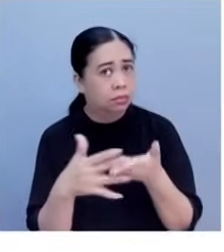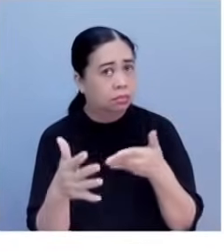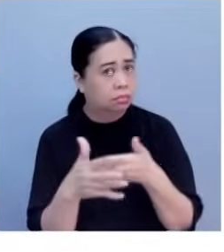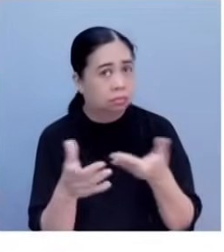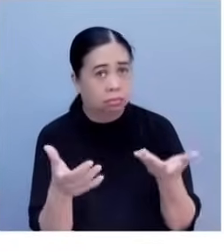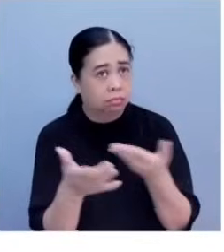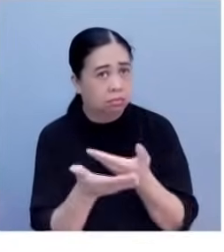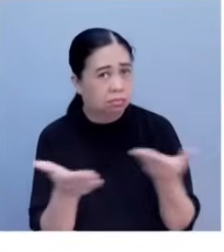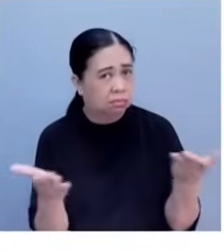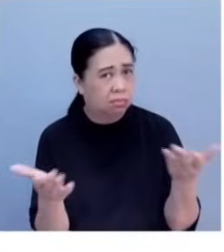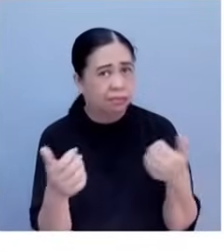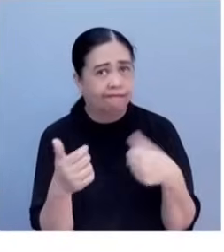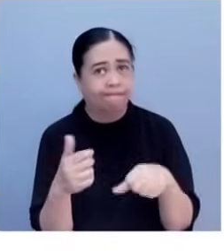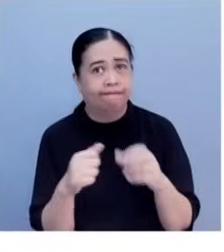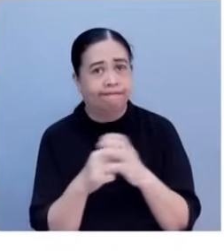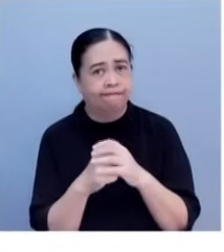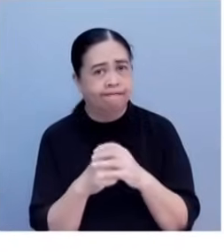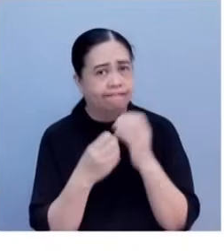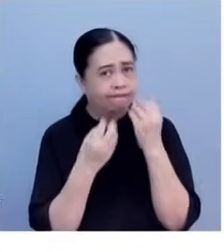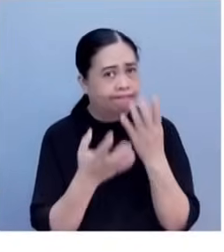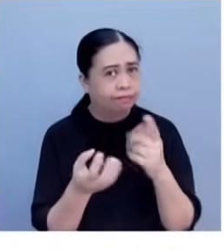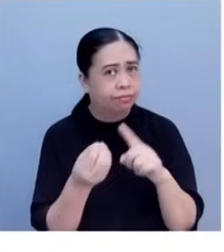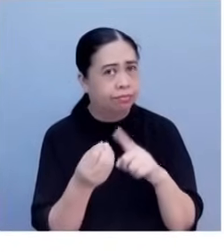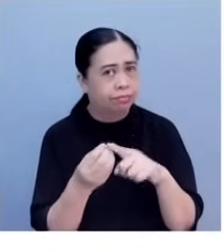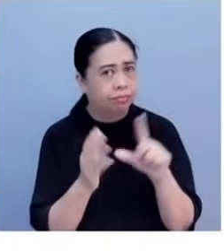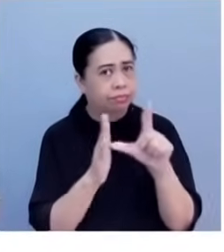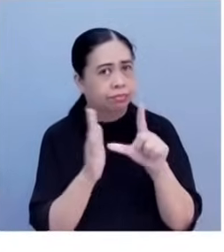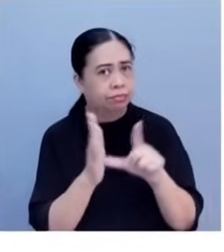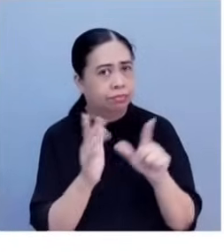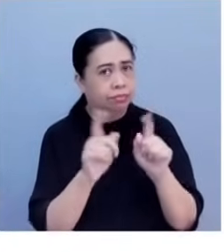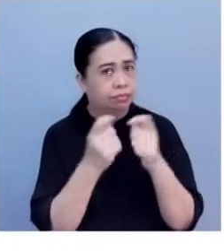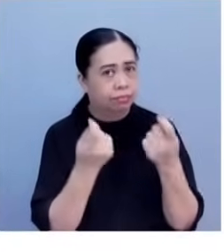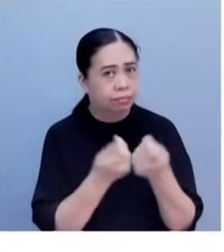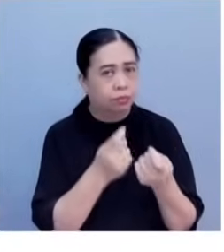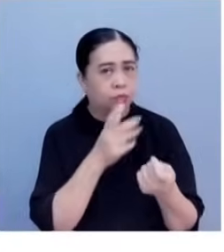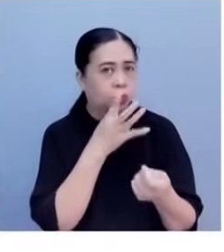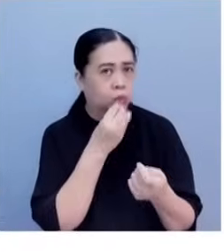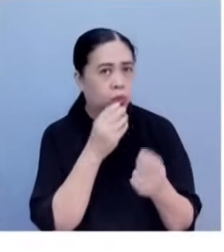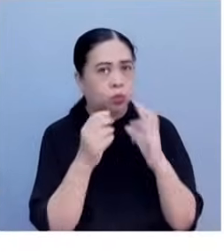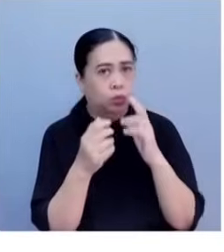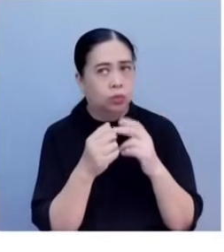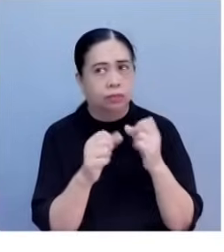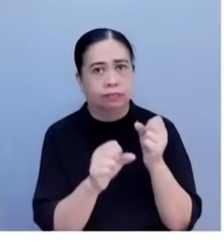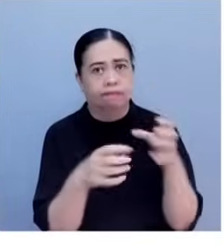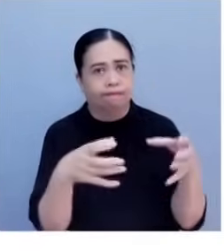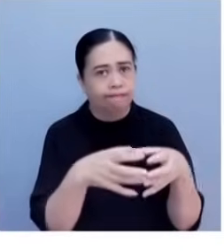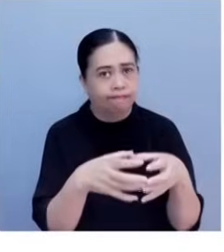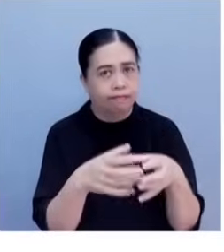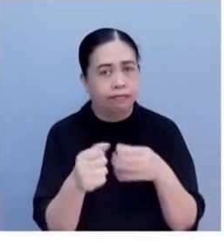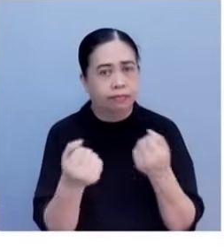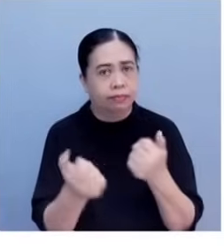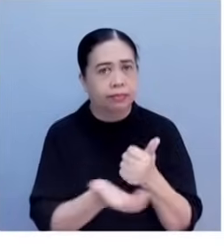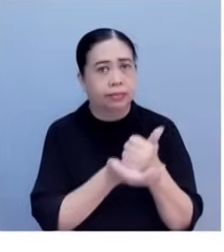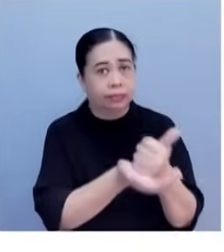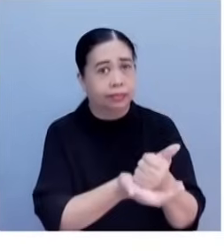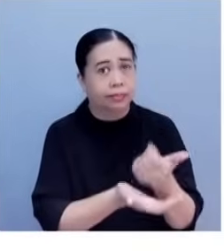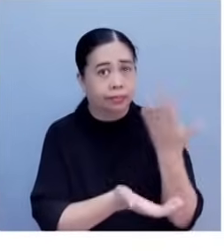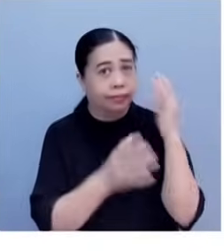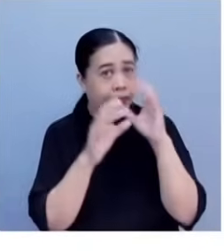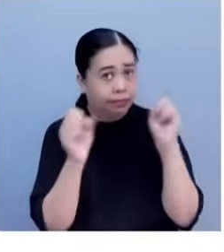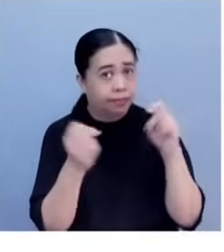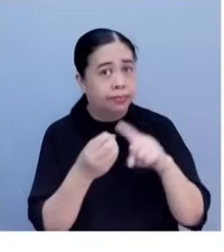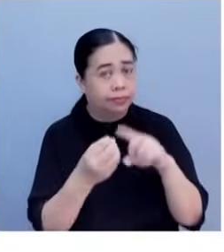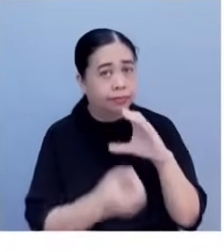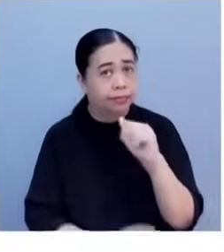anything, any information about the legal team that will be formed to help the former president regarding this